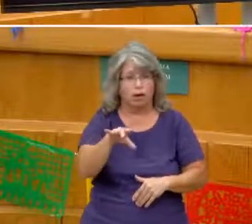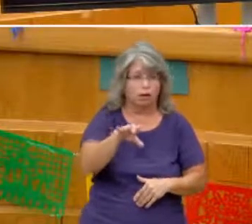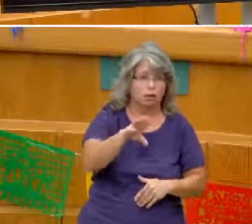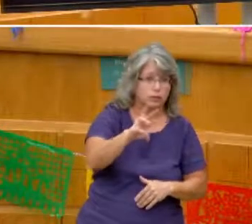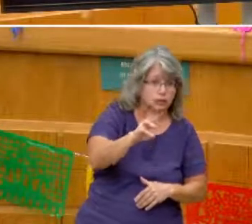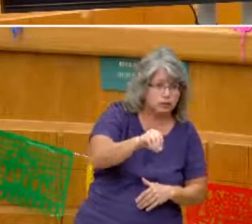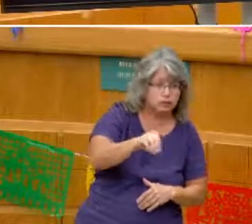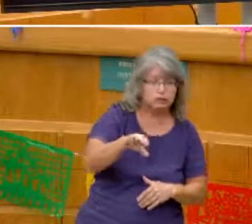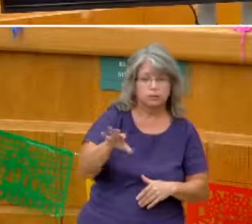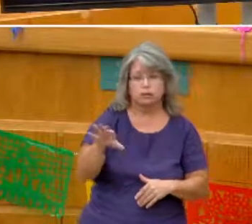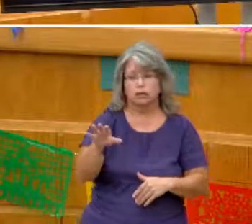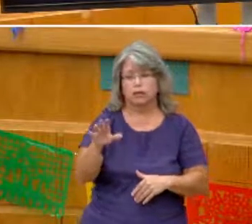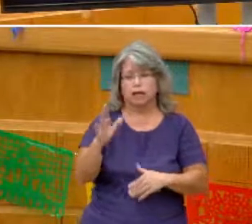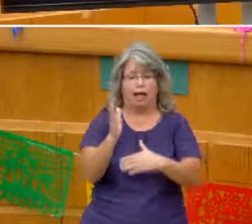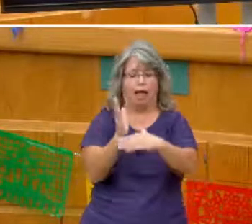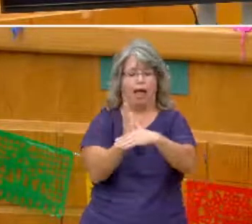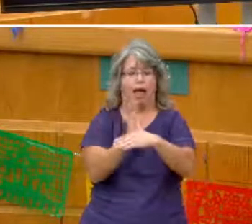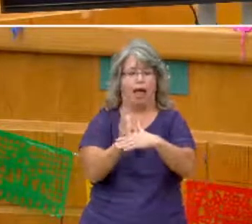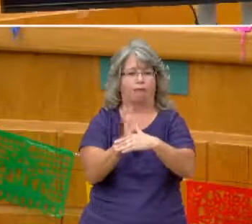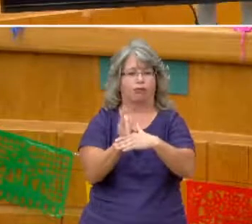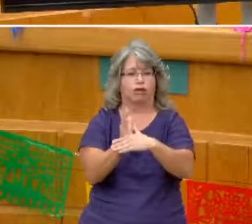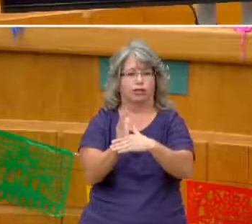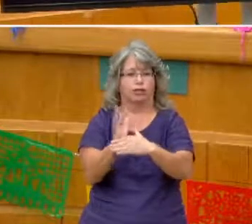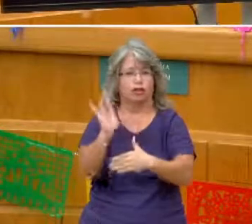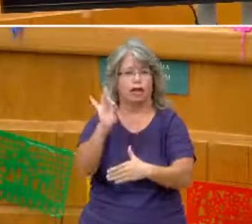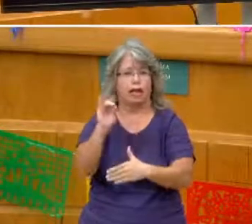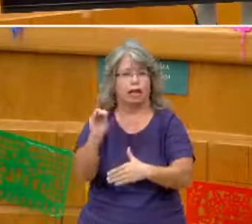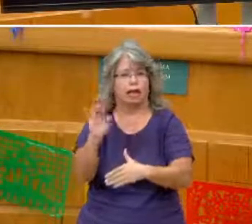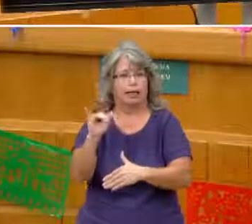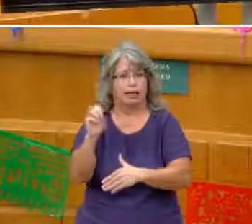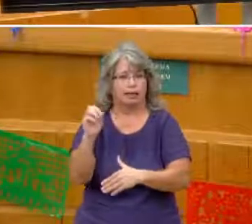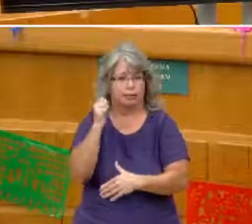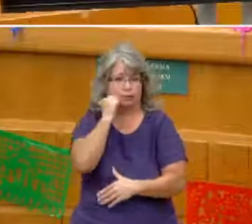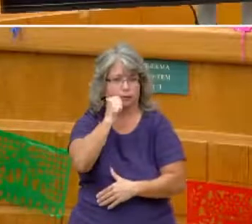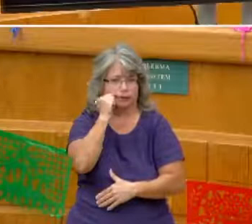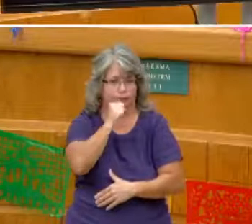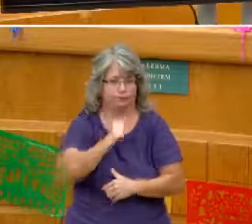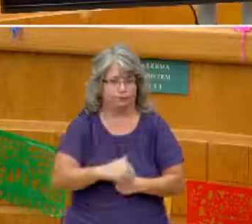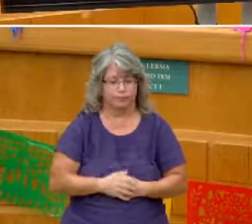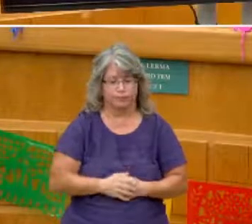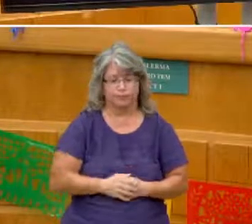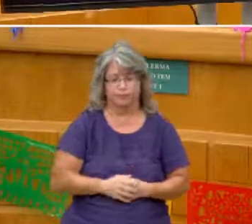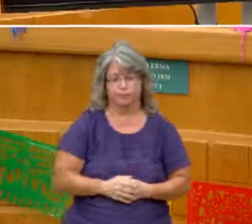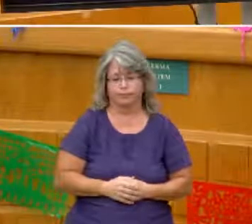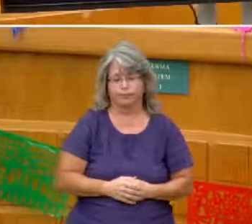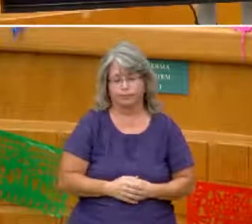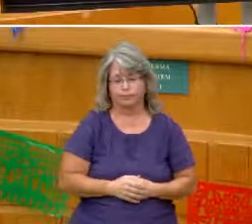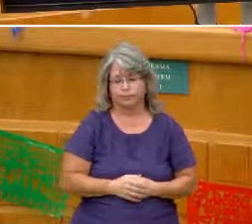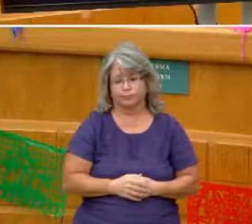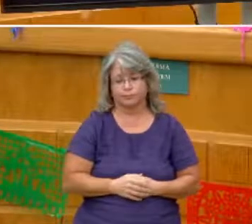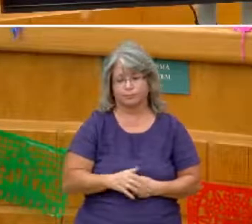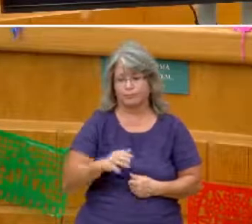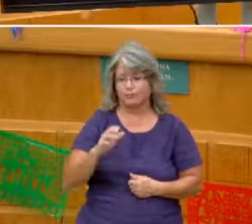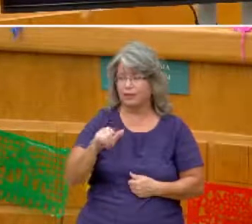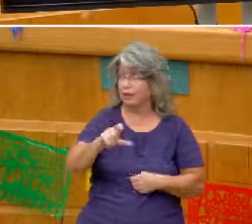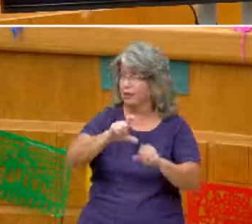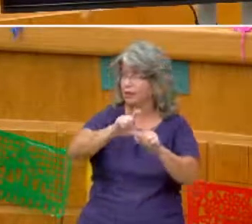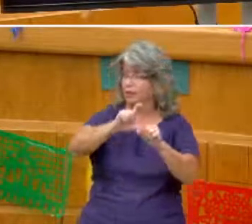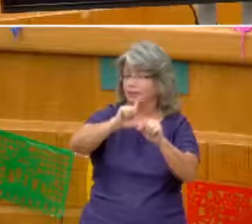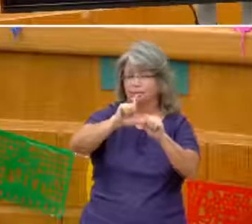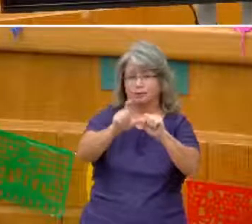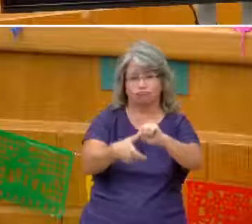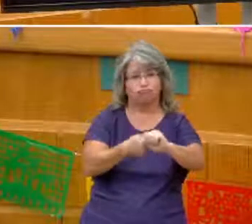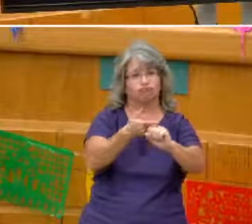cases a day. This pie diagram shows all